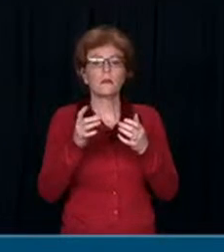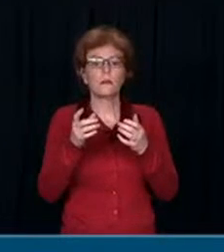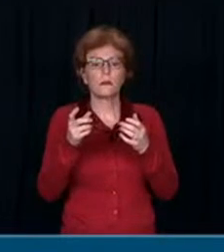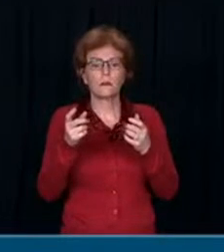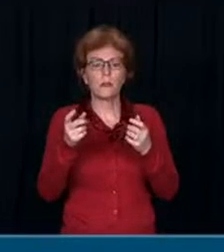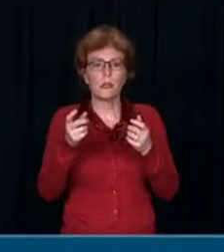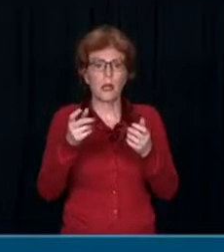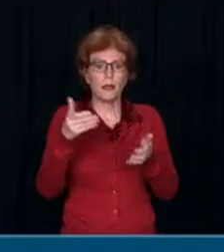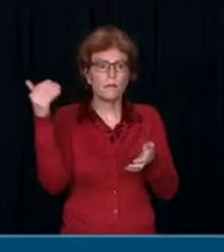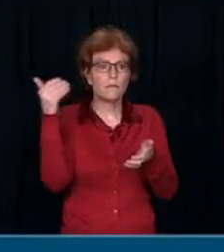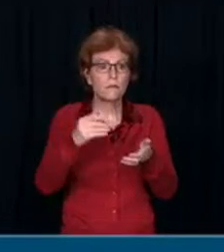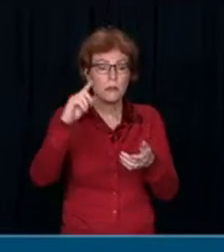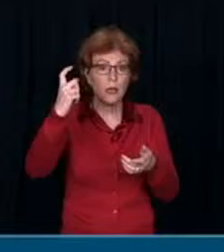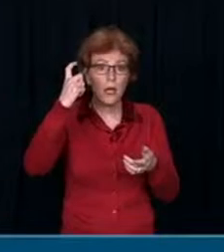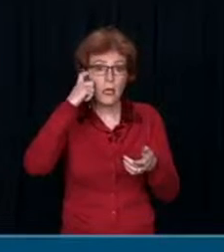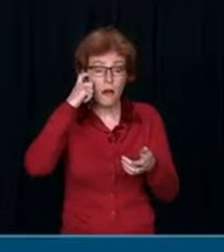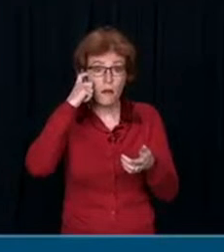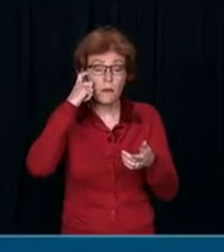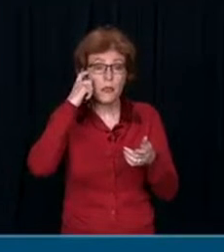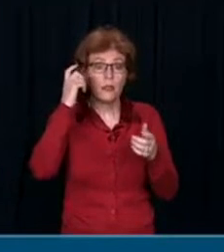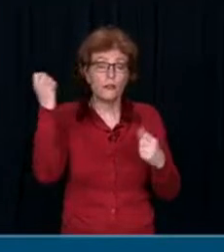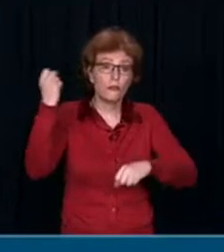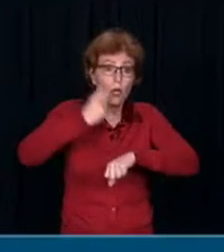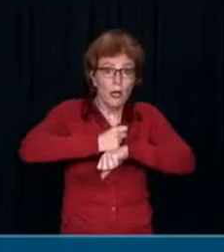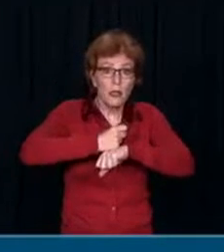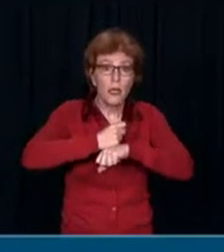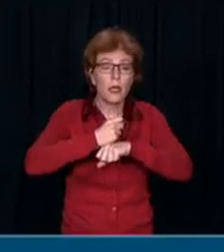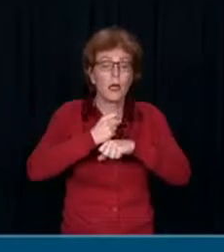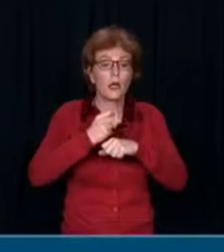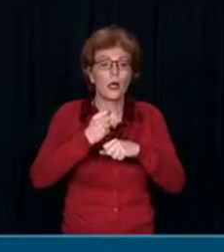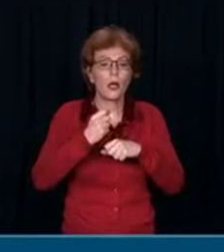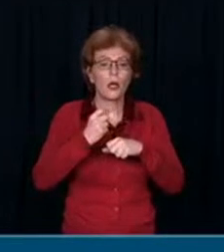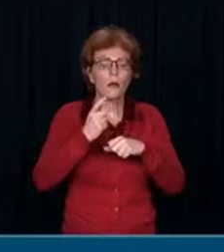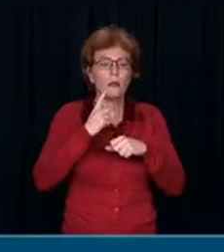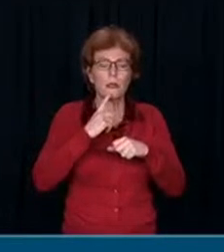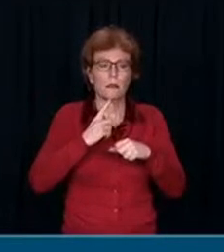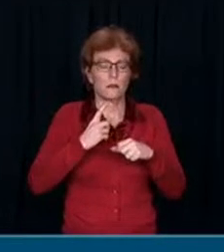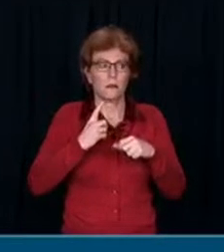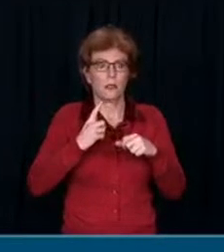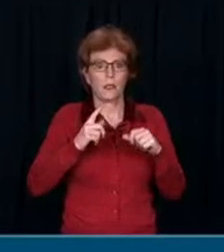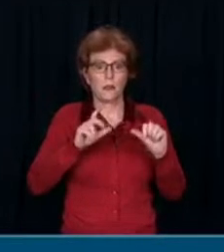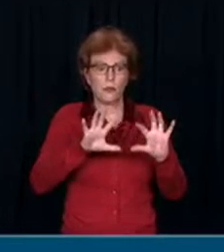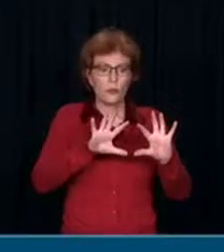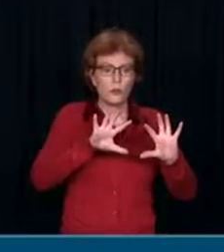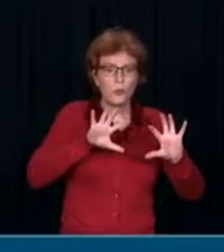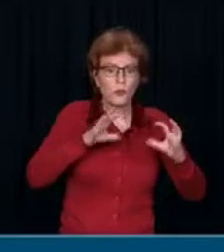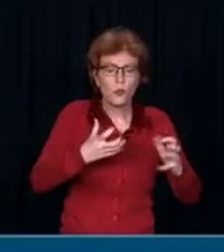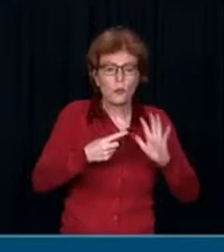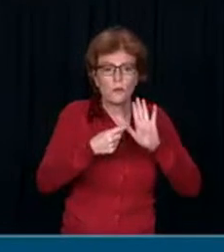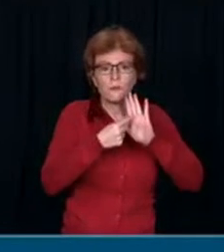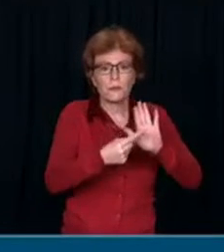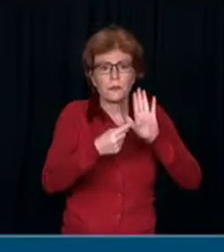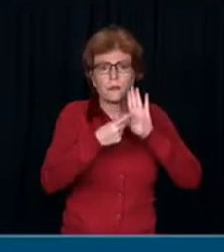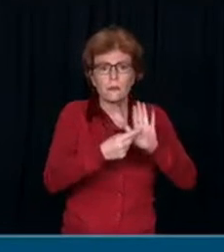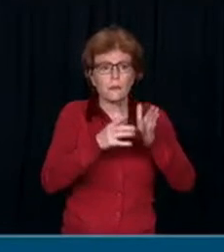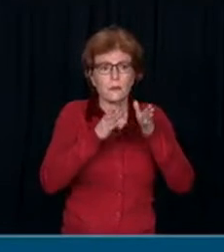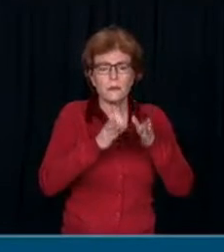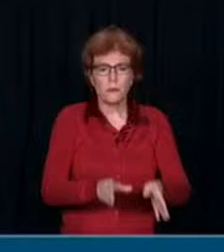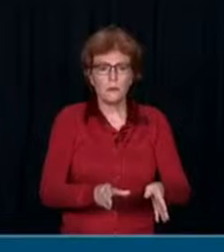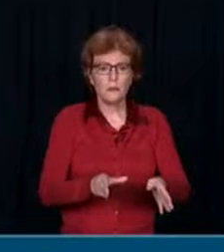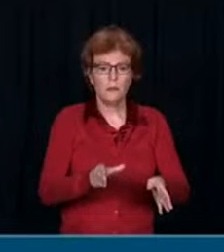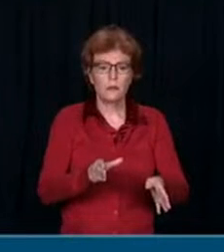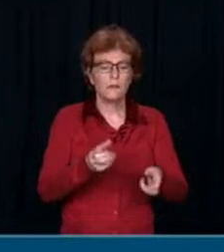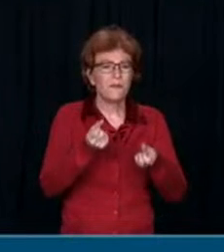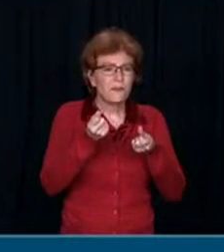brink of a government shutdown, and just an extreme group of representatives